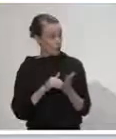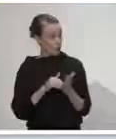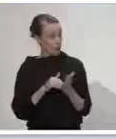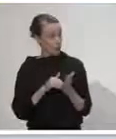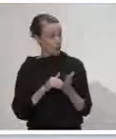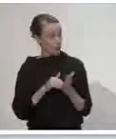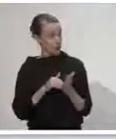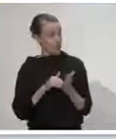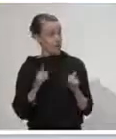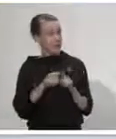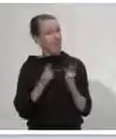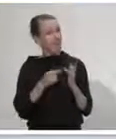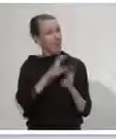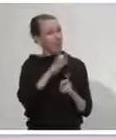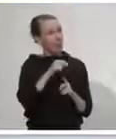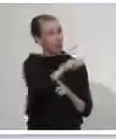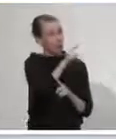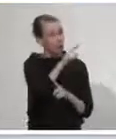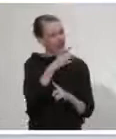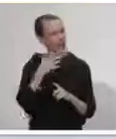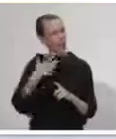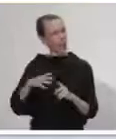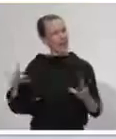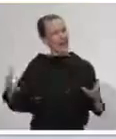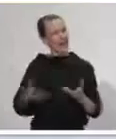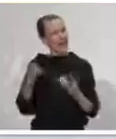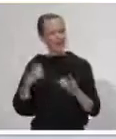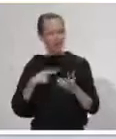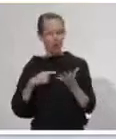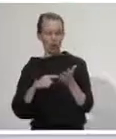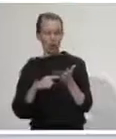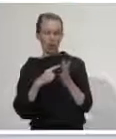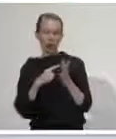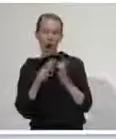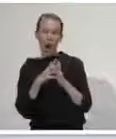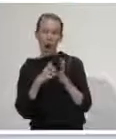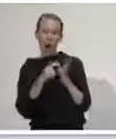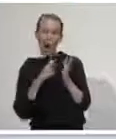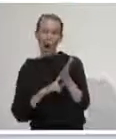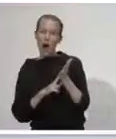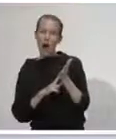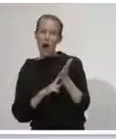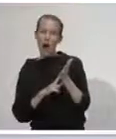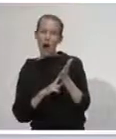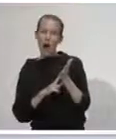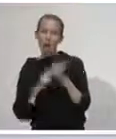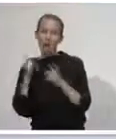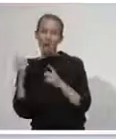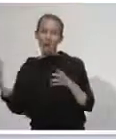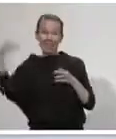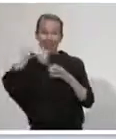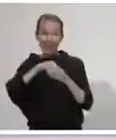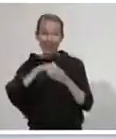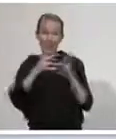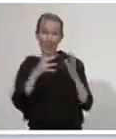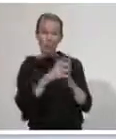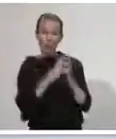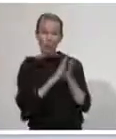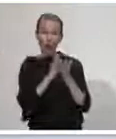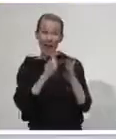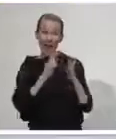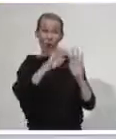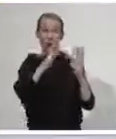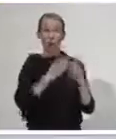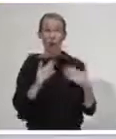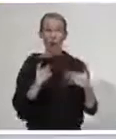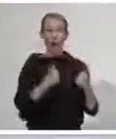would we consider welcoming it to our Trans-Tasman bubble if indeed we are successful in creating it? Look, we haven't given any